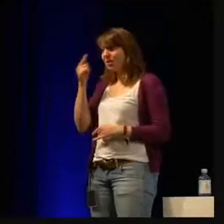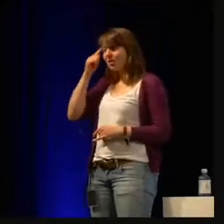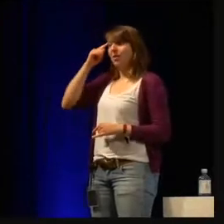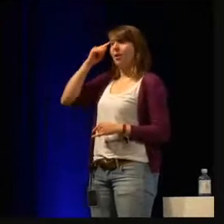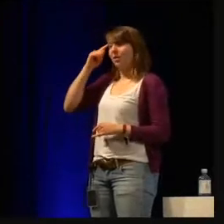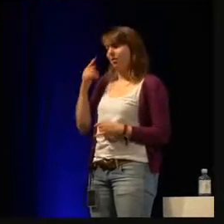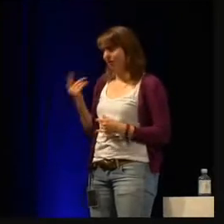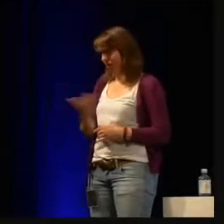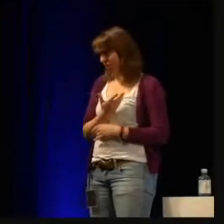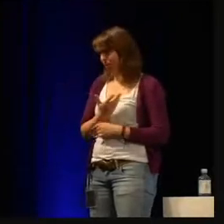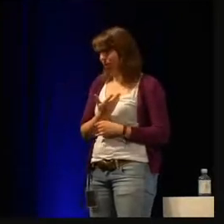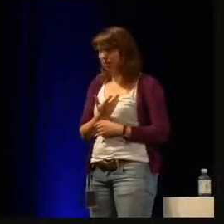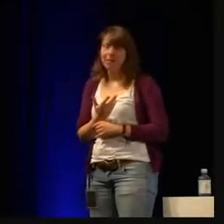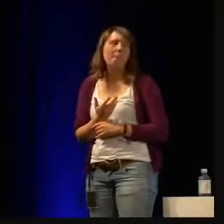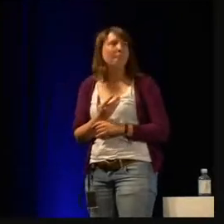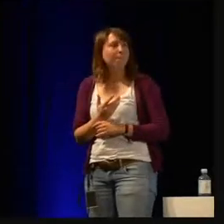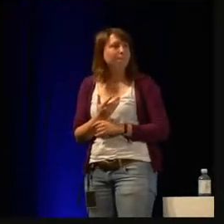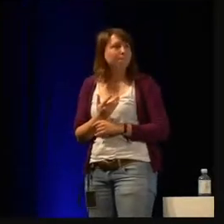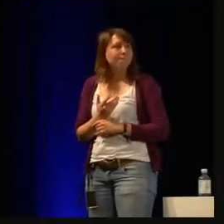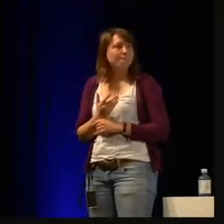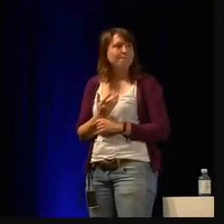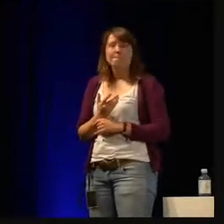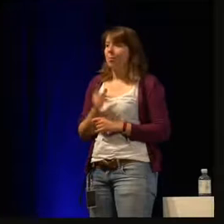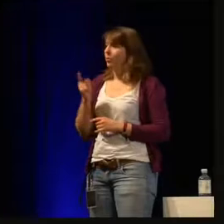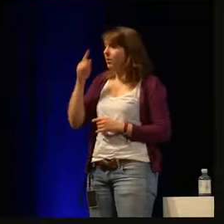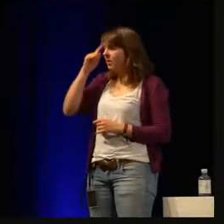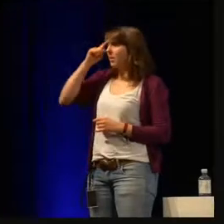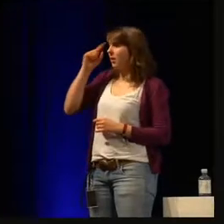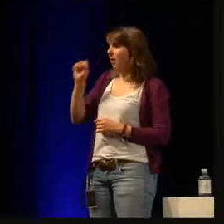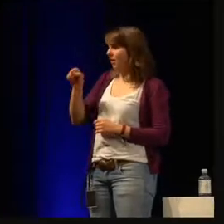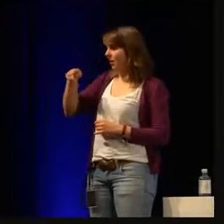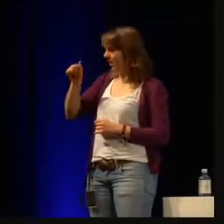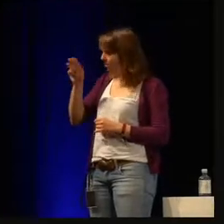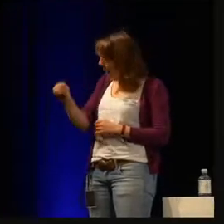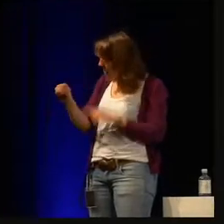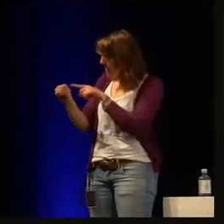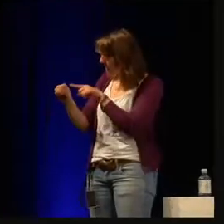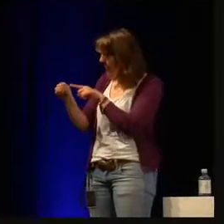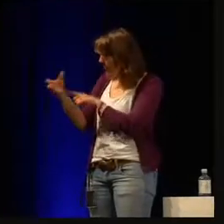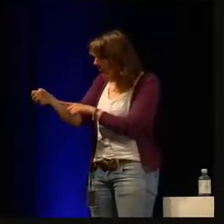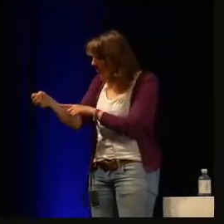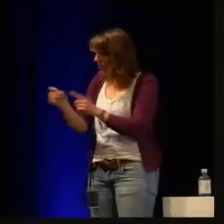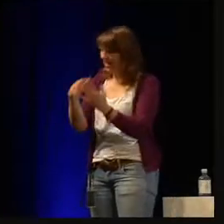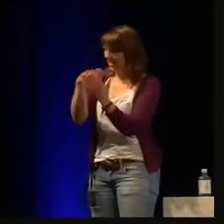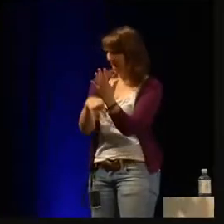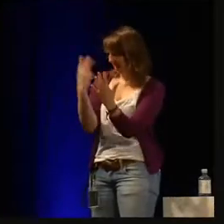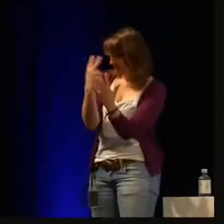go back to step one and can basically, in iterative circles, change the outcome of the